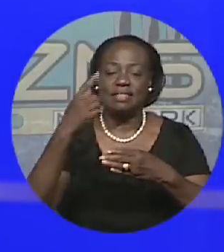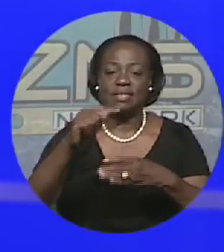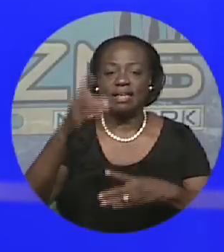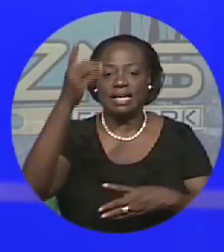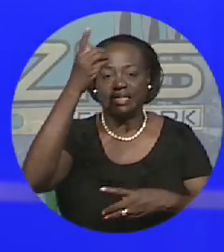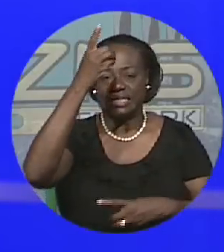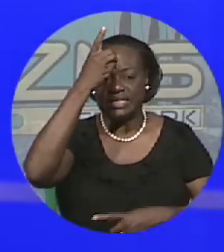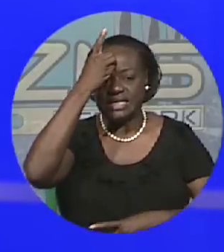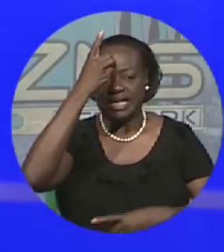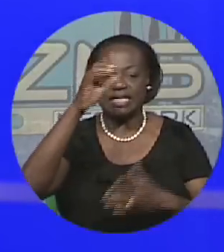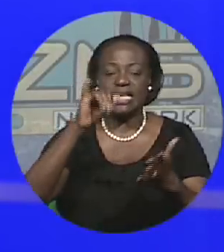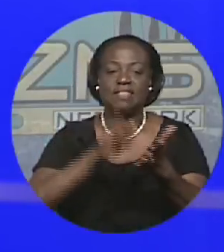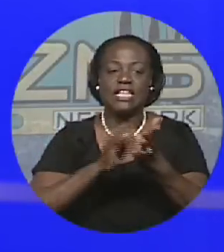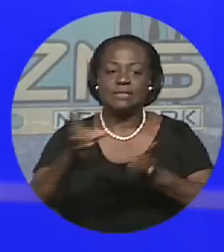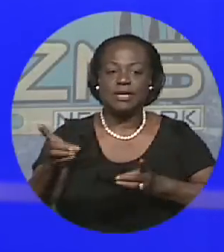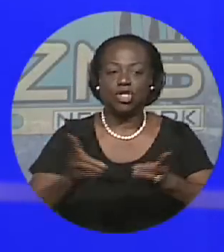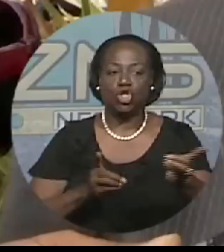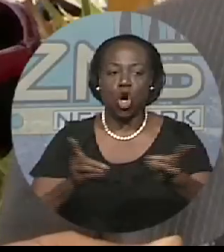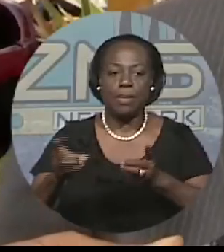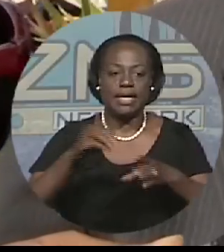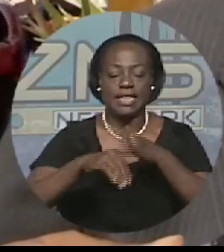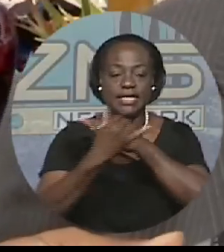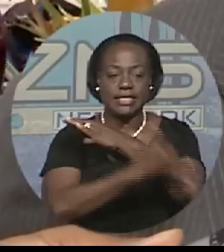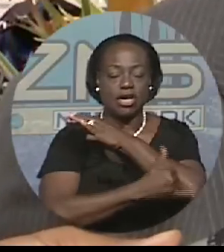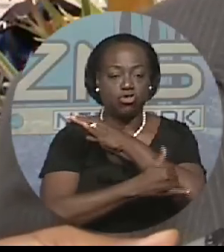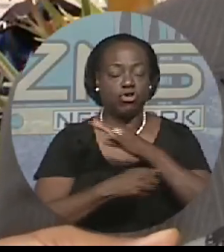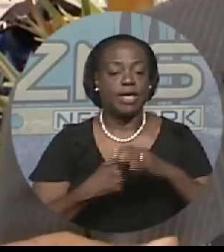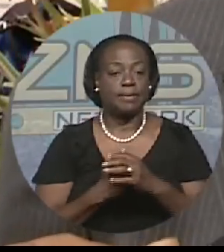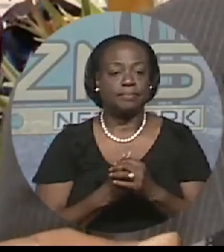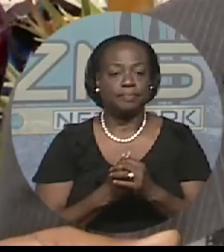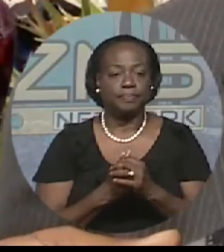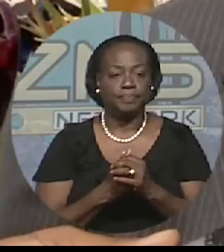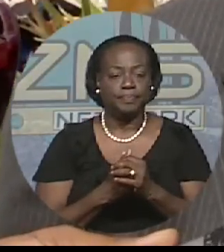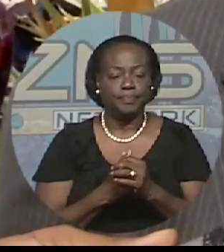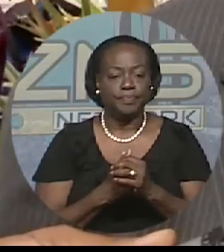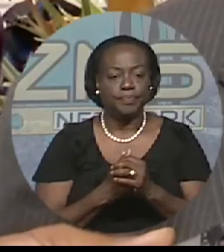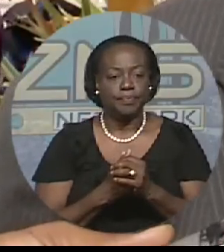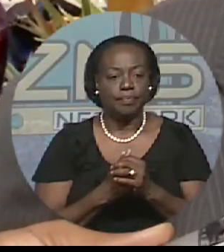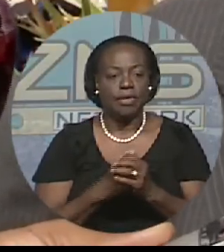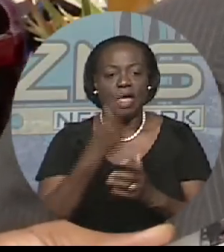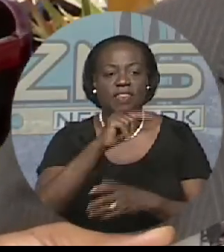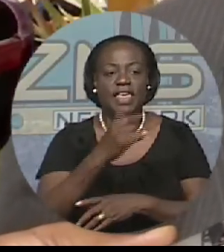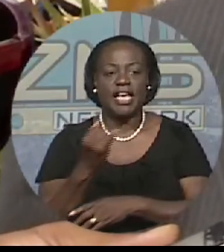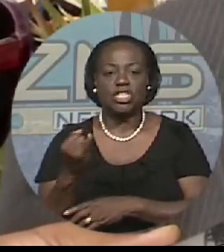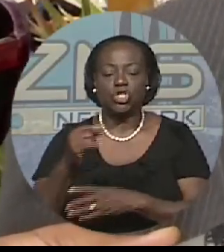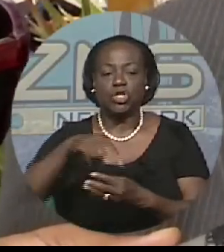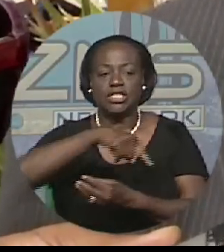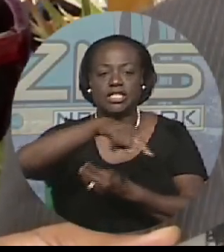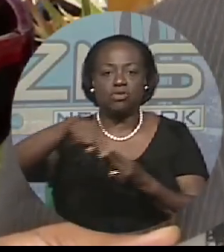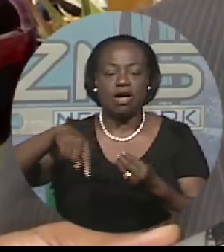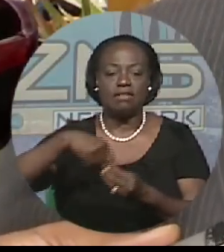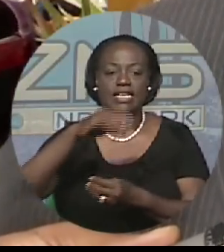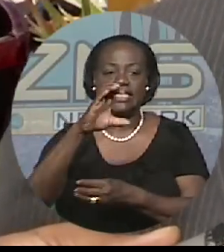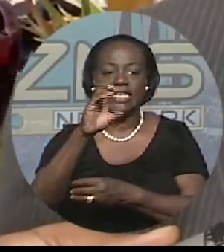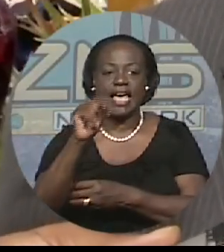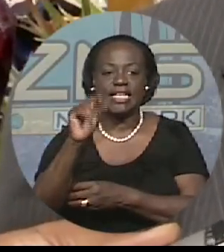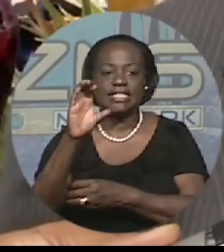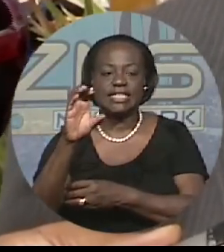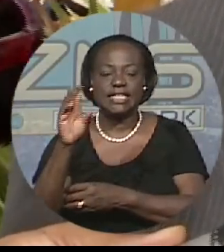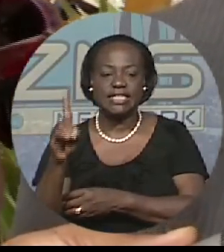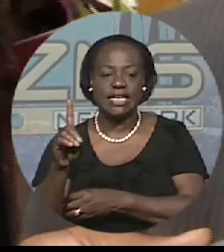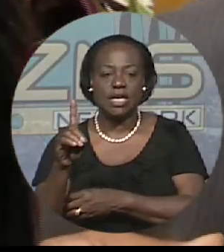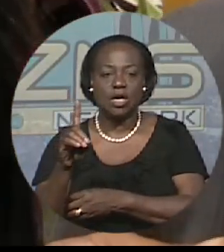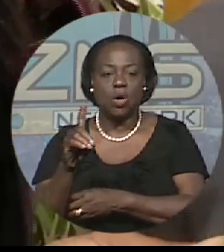become dominant in this country. With the issues surrounding CNCDs, which is a bit